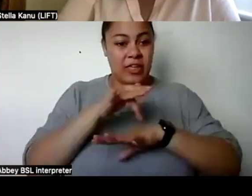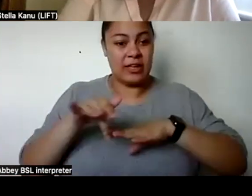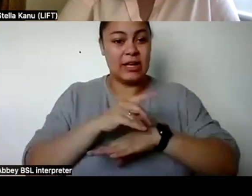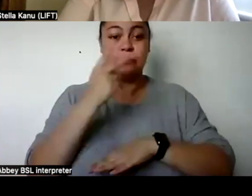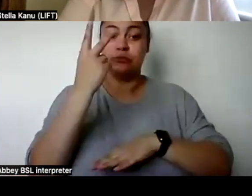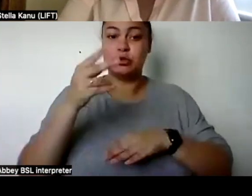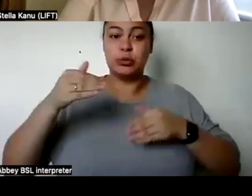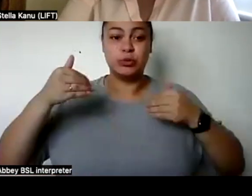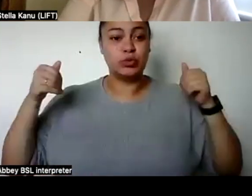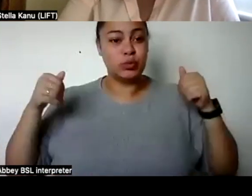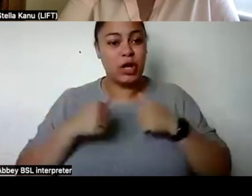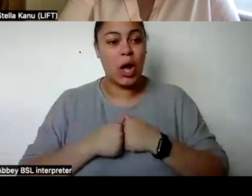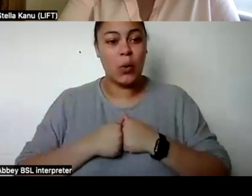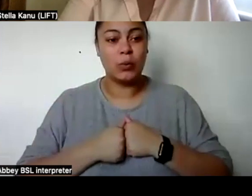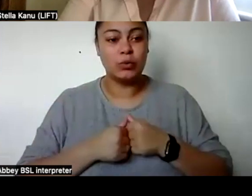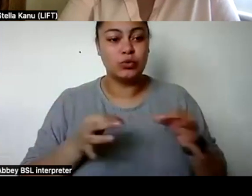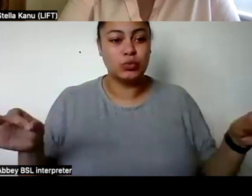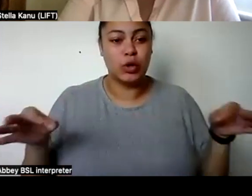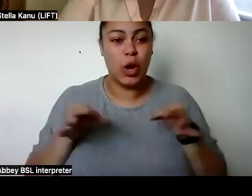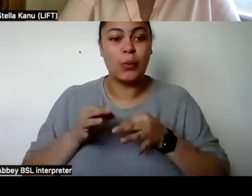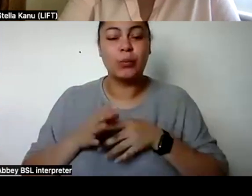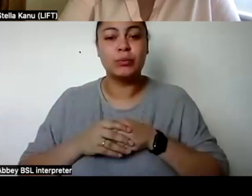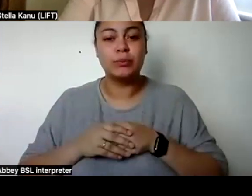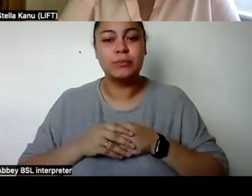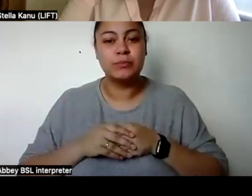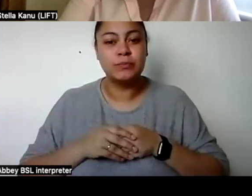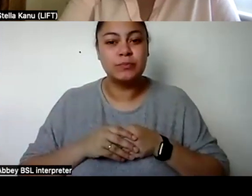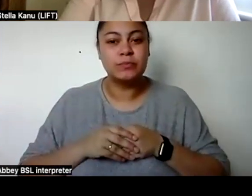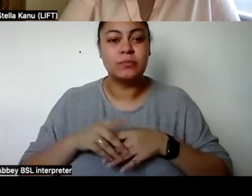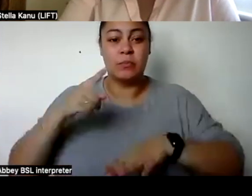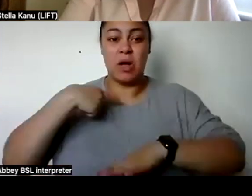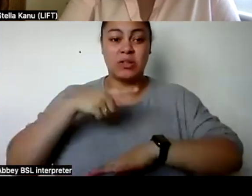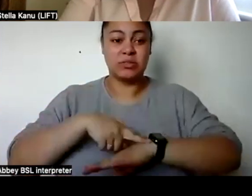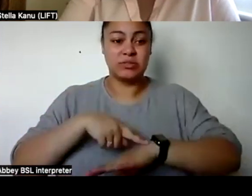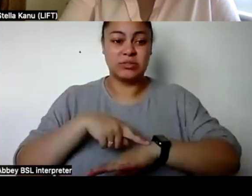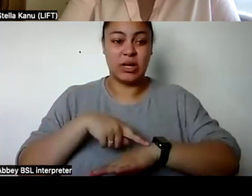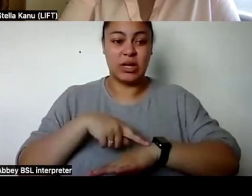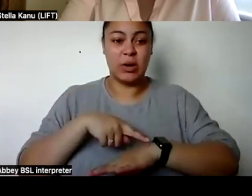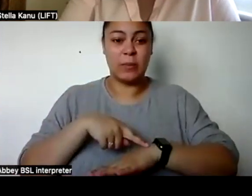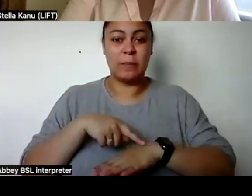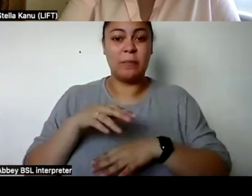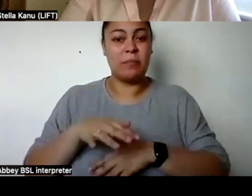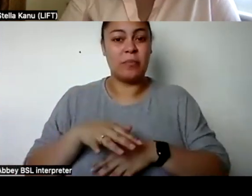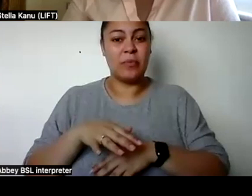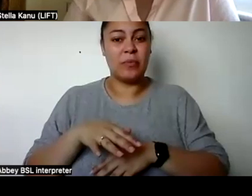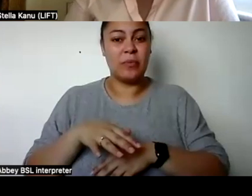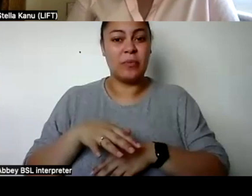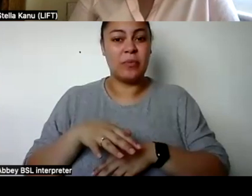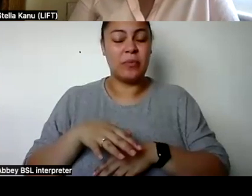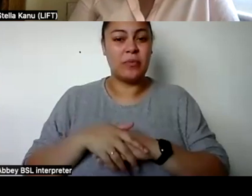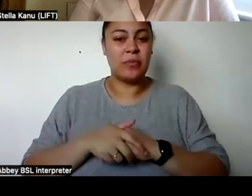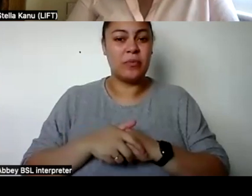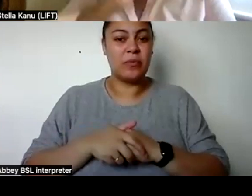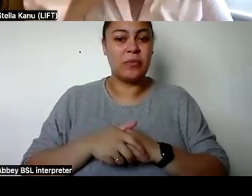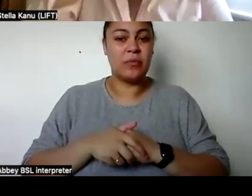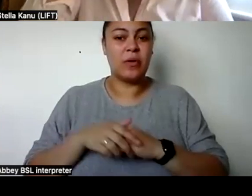in Bournemouth, and it's on the south coast of England. During my time there, I shifted the organisational culture so